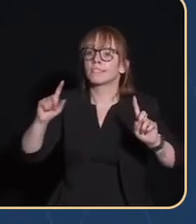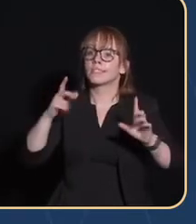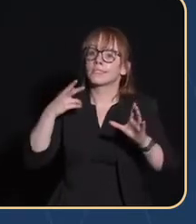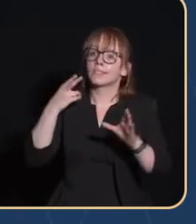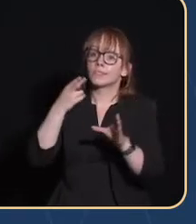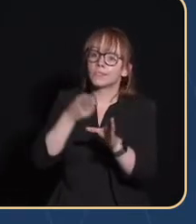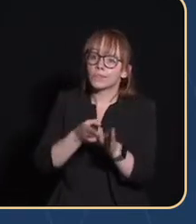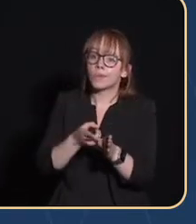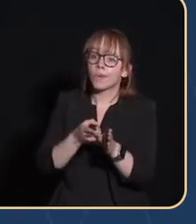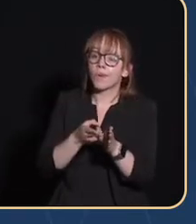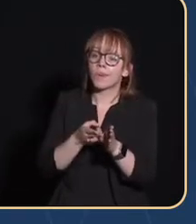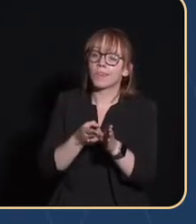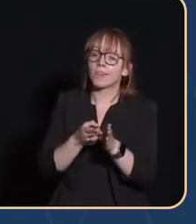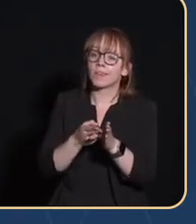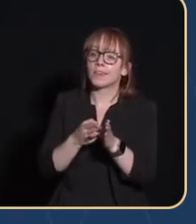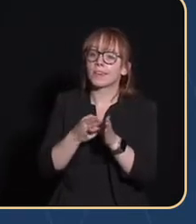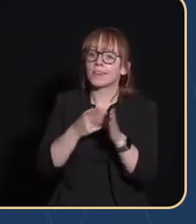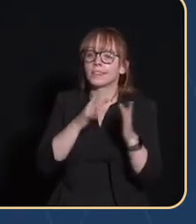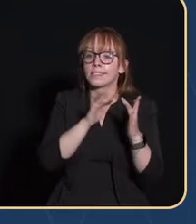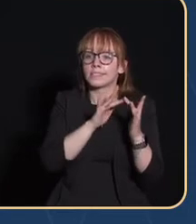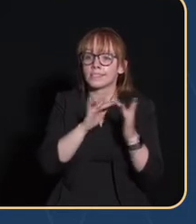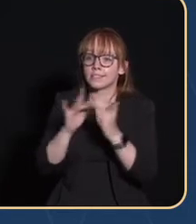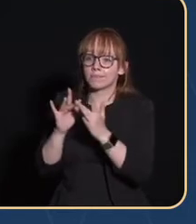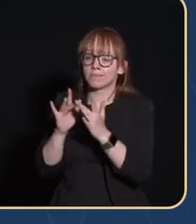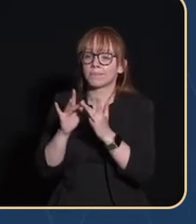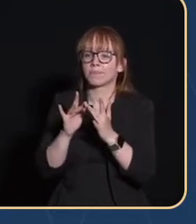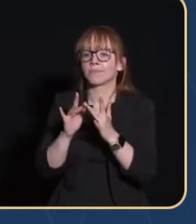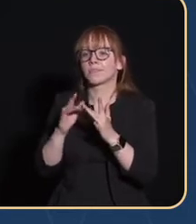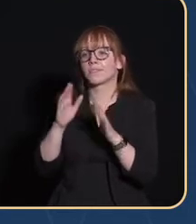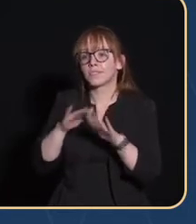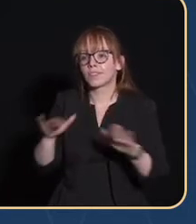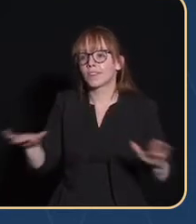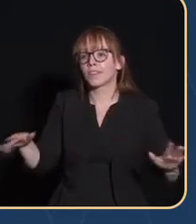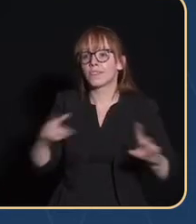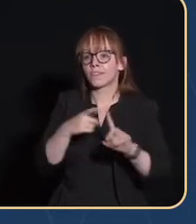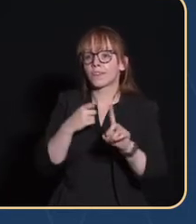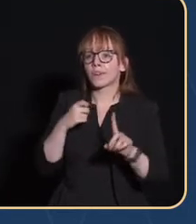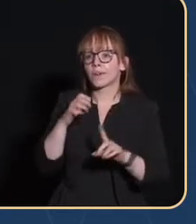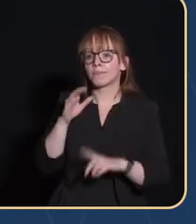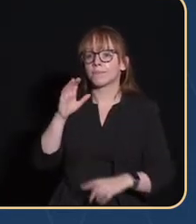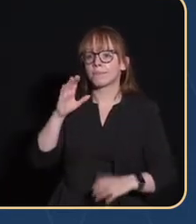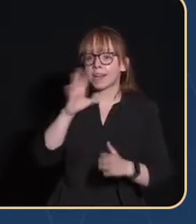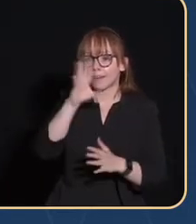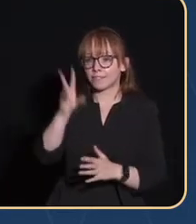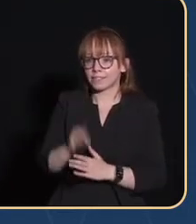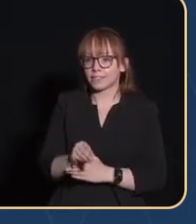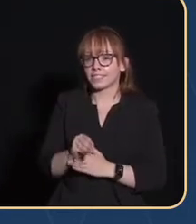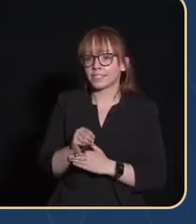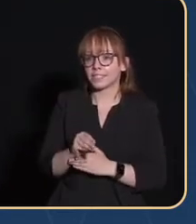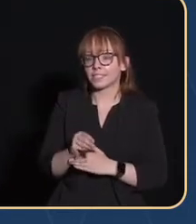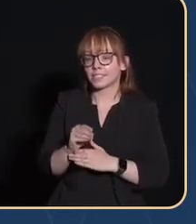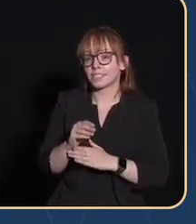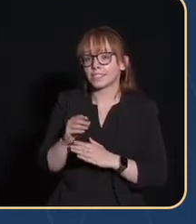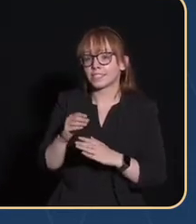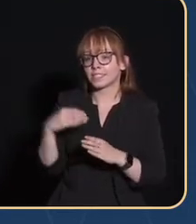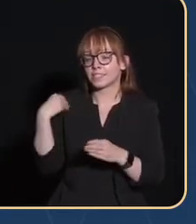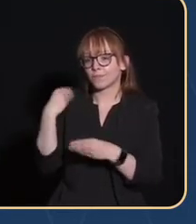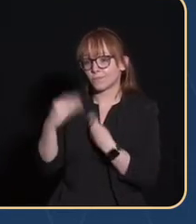Network for the Development of Children of African Descent and wrote my first book about surviving a brain